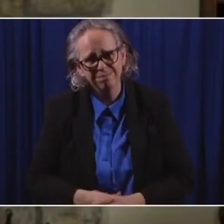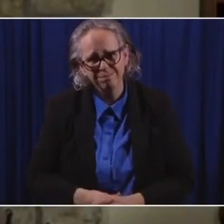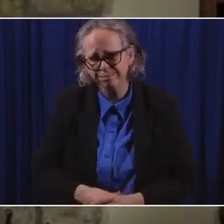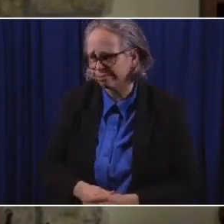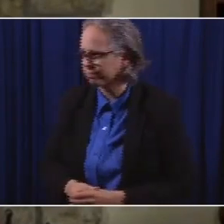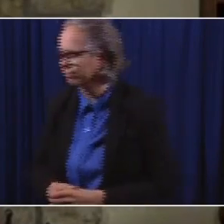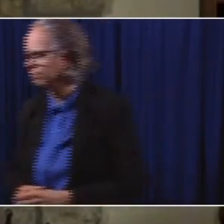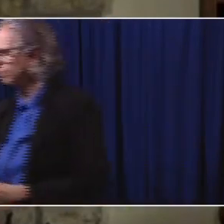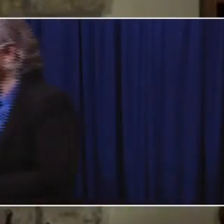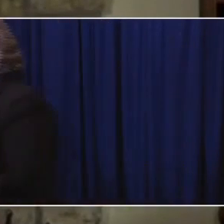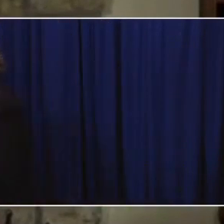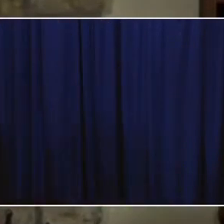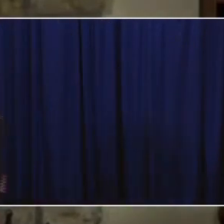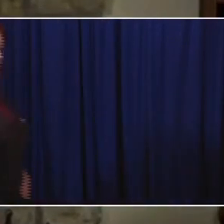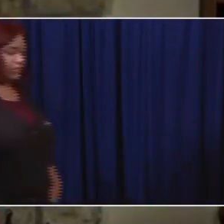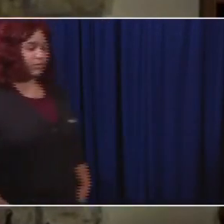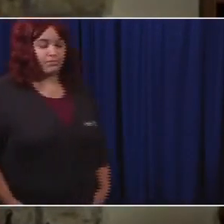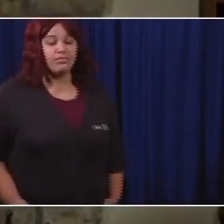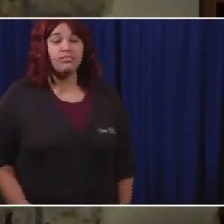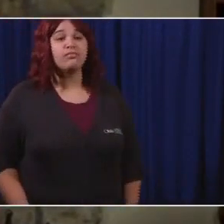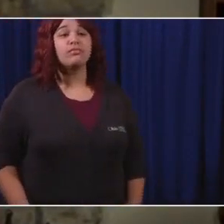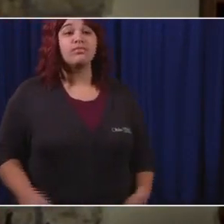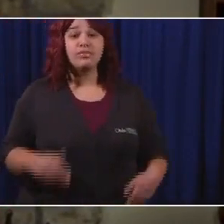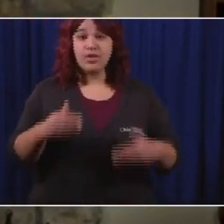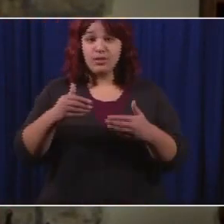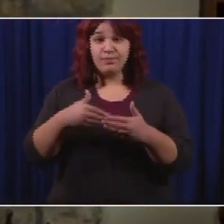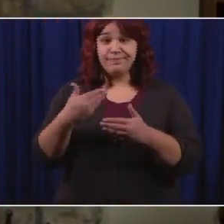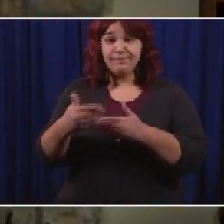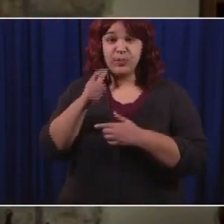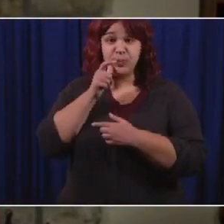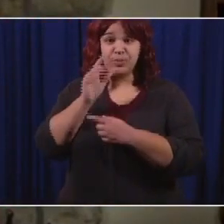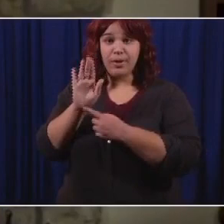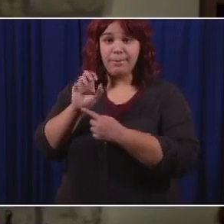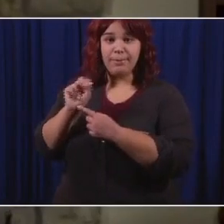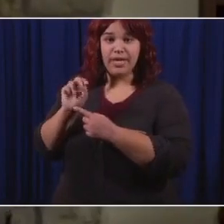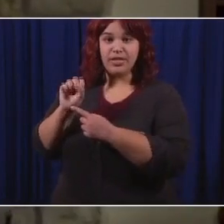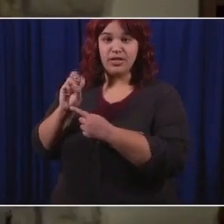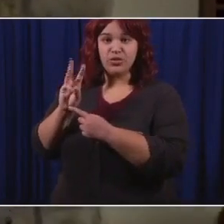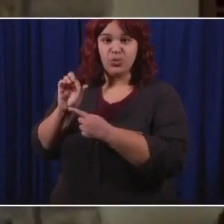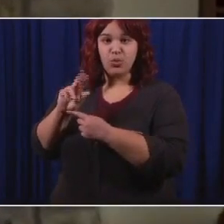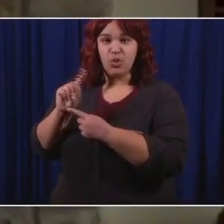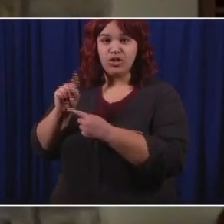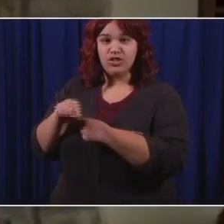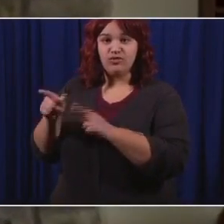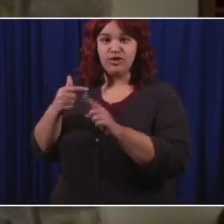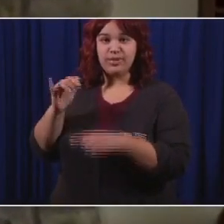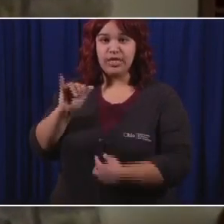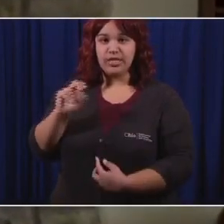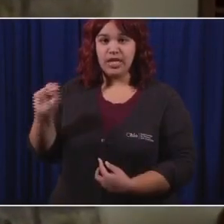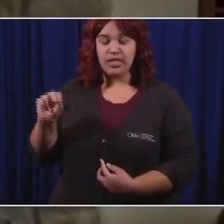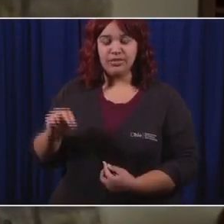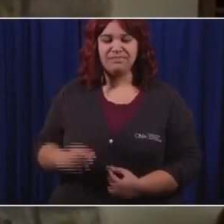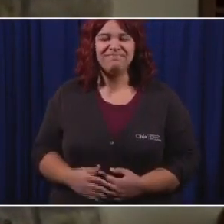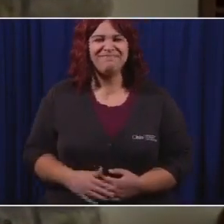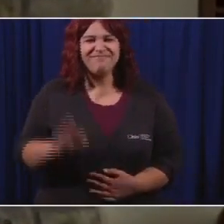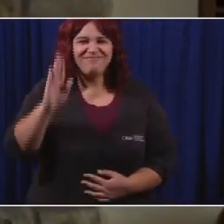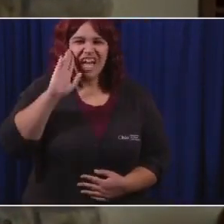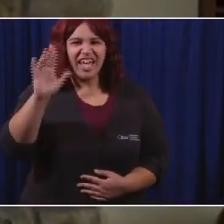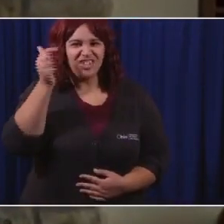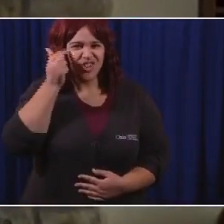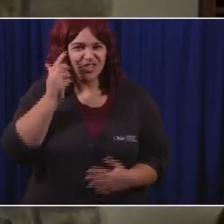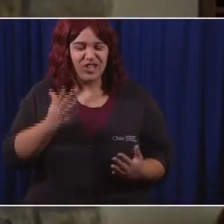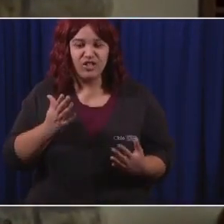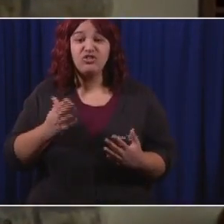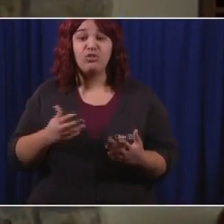Next question is from Ben Schwartz at WCPO in Cincinnati. Hey, Ben. Hi, Governor. With this COVID